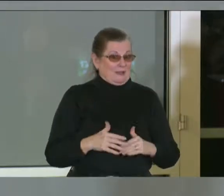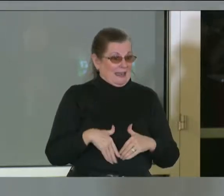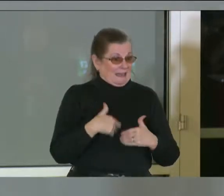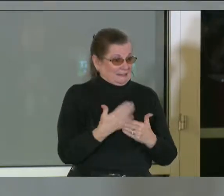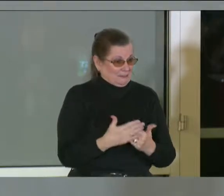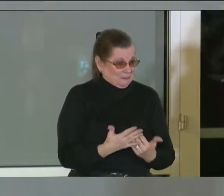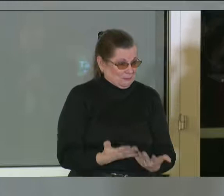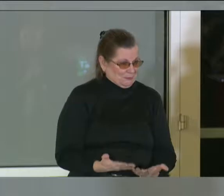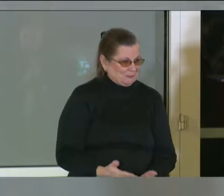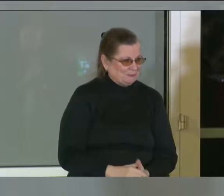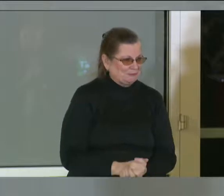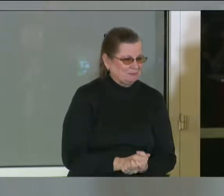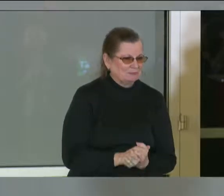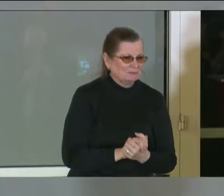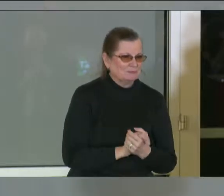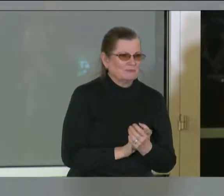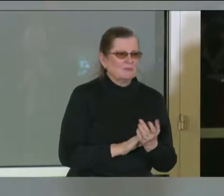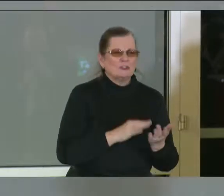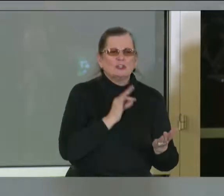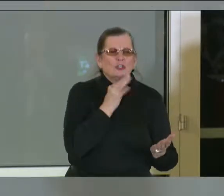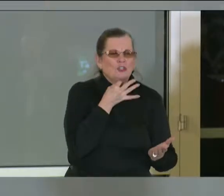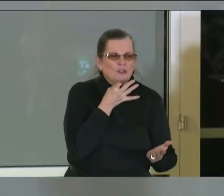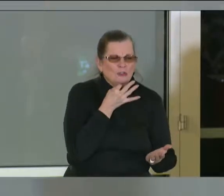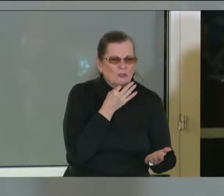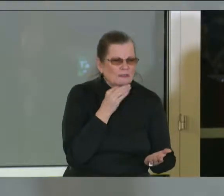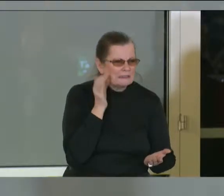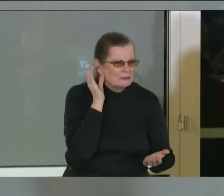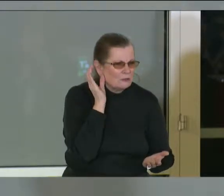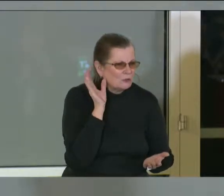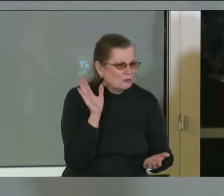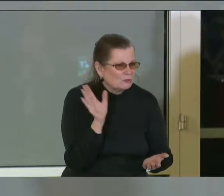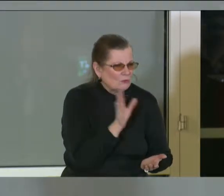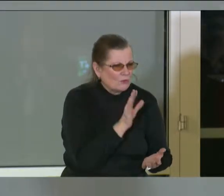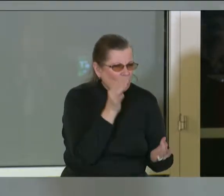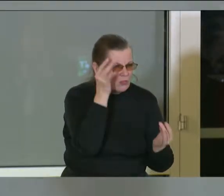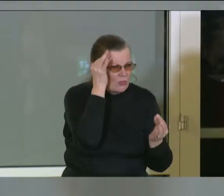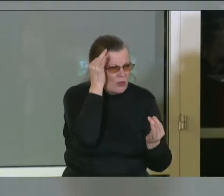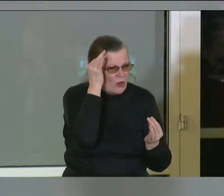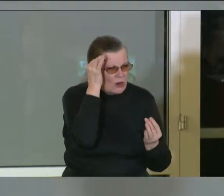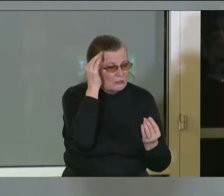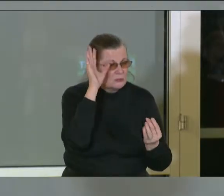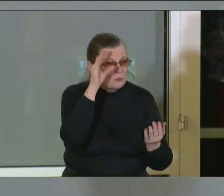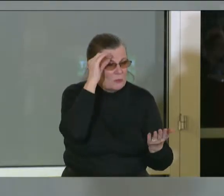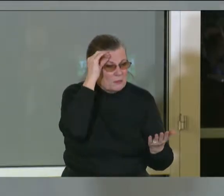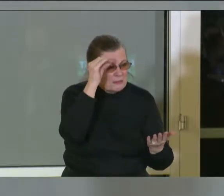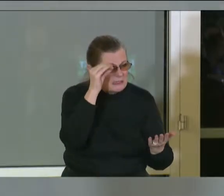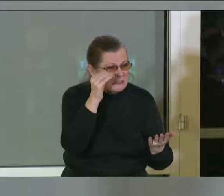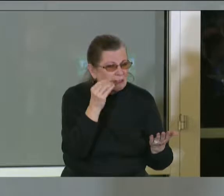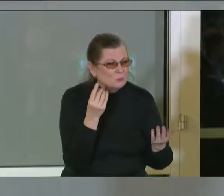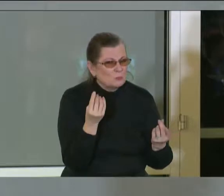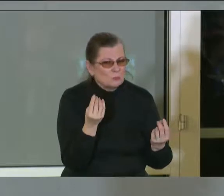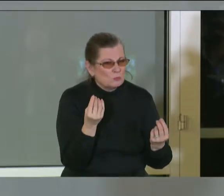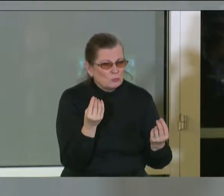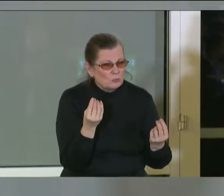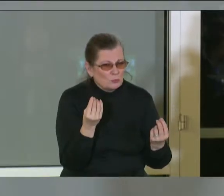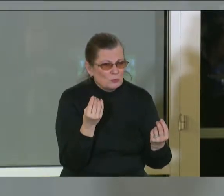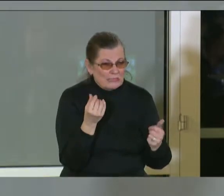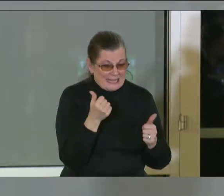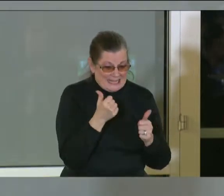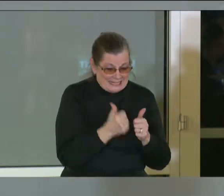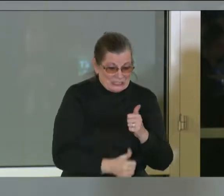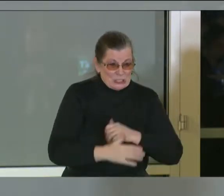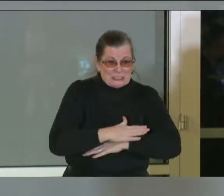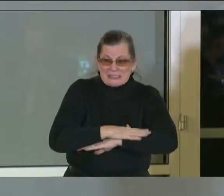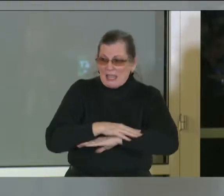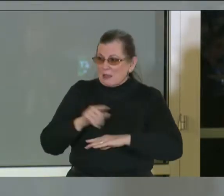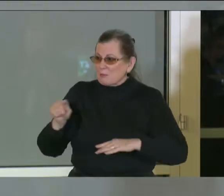on what your budget priorities are for FY20. So at your tables with your facilitators, you're going to begin to discuss as